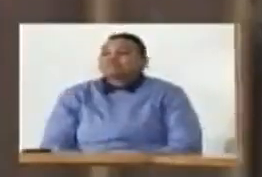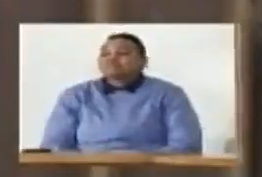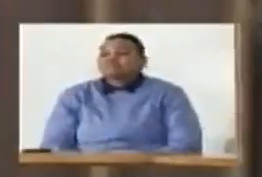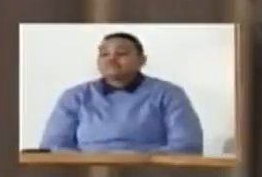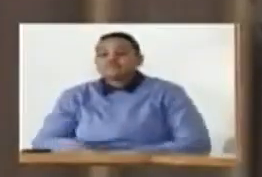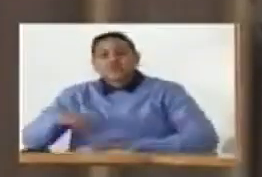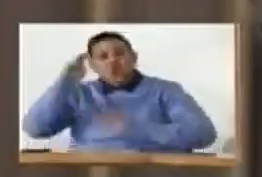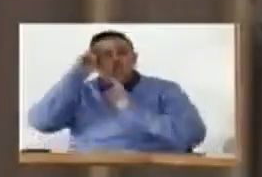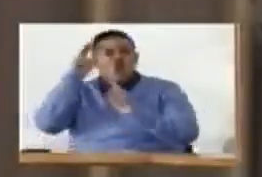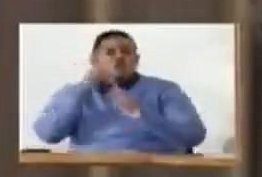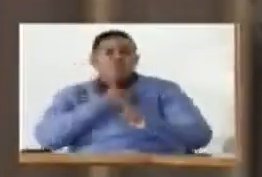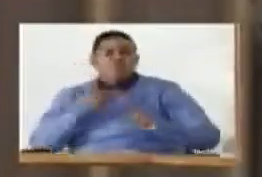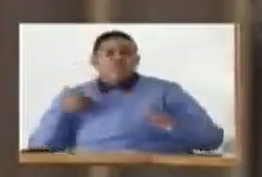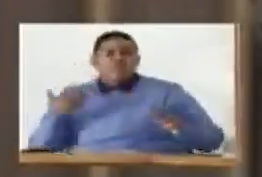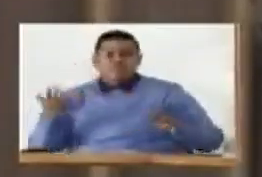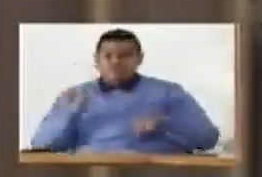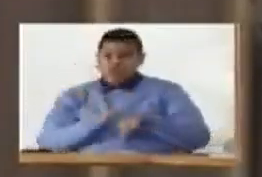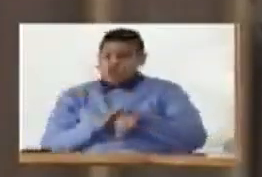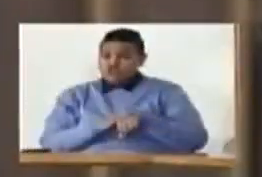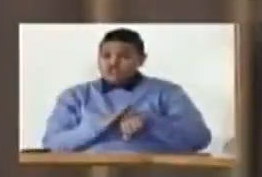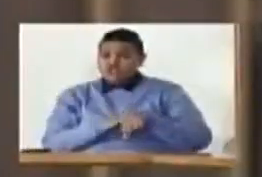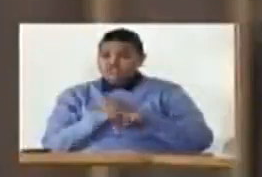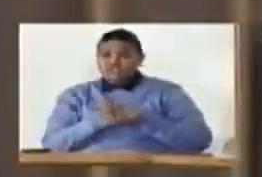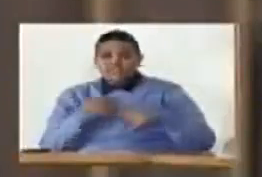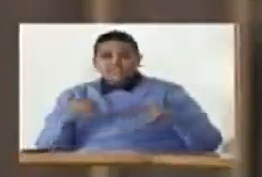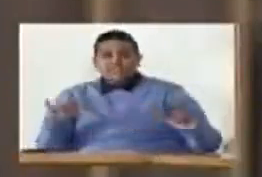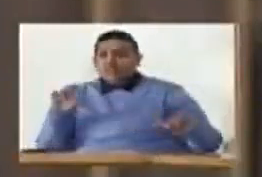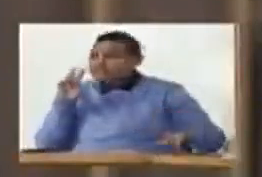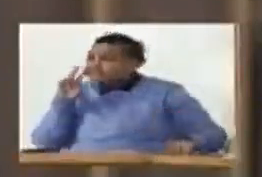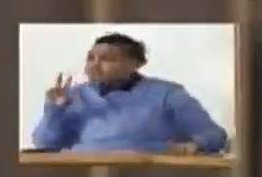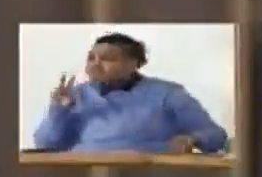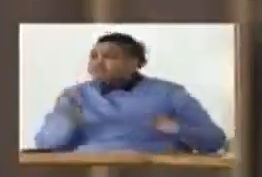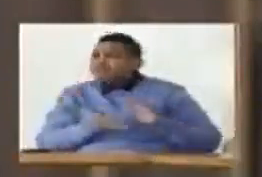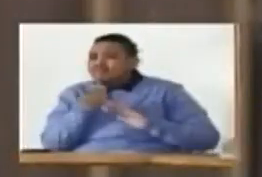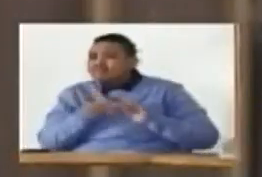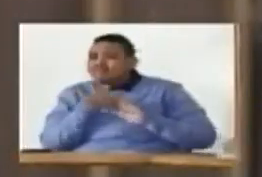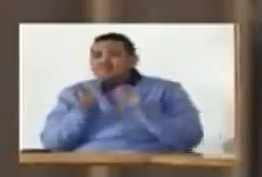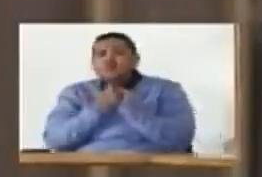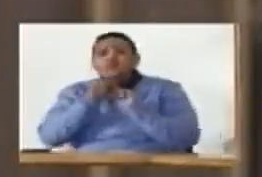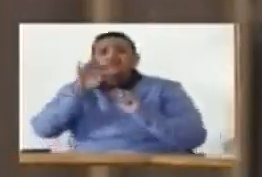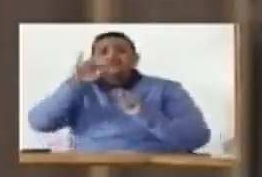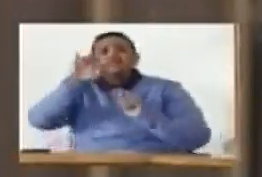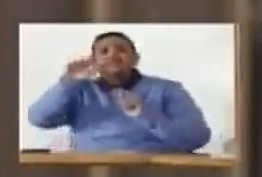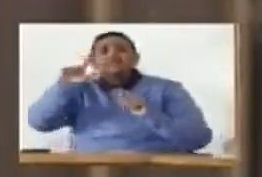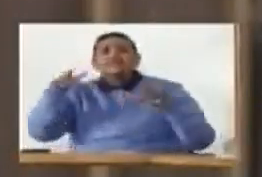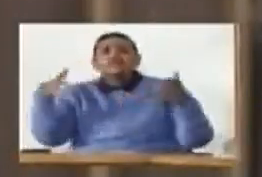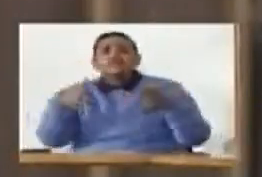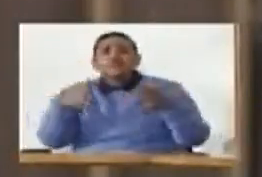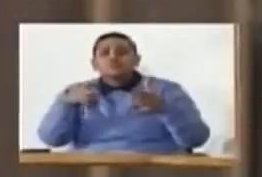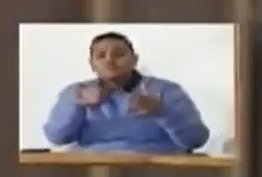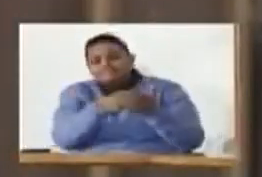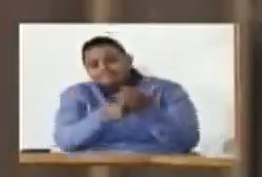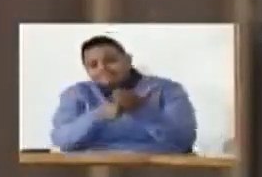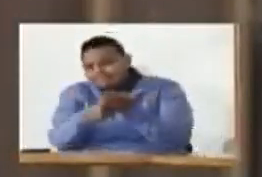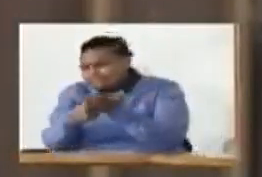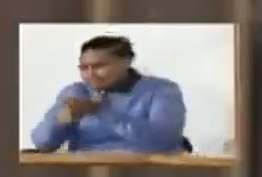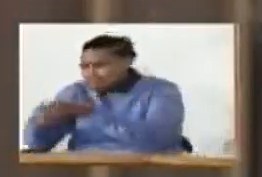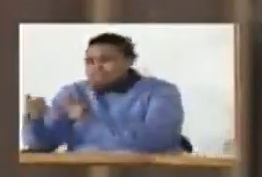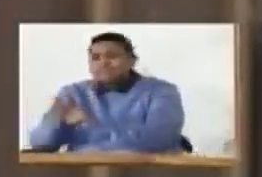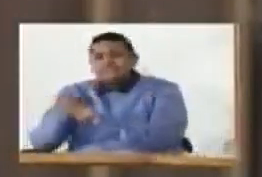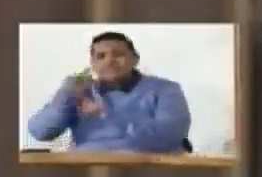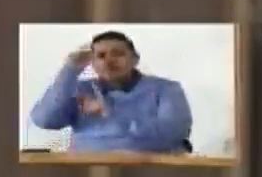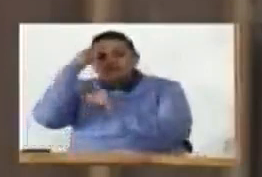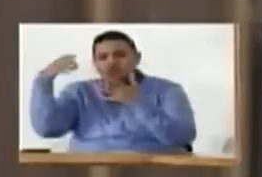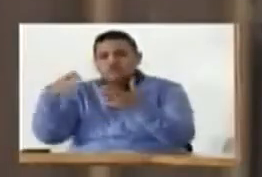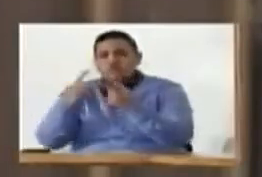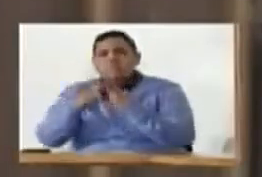Honorable members, consultations are continuing with civil society groups, government entities,